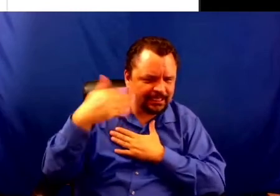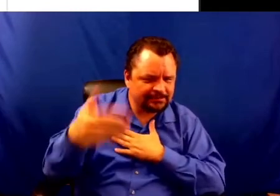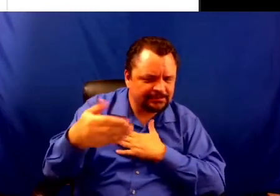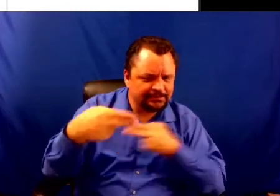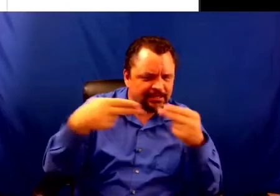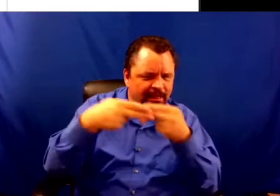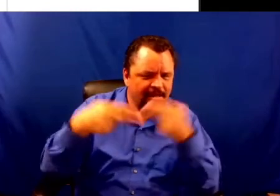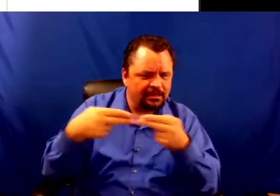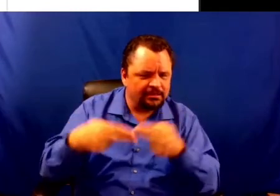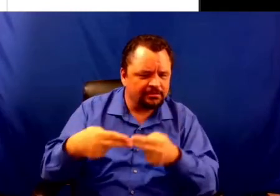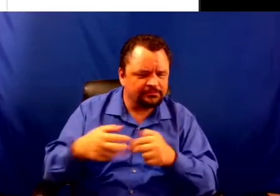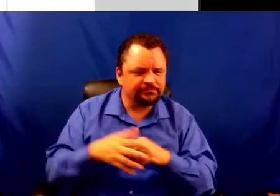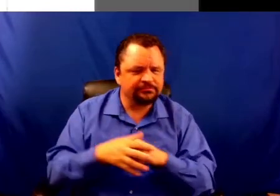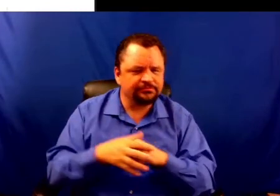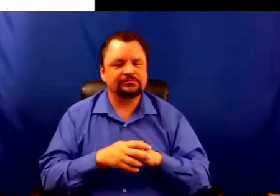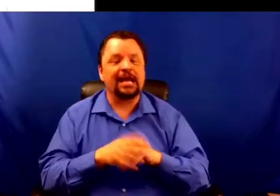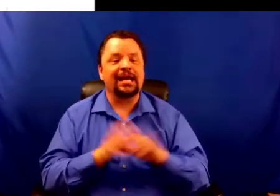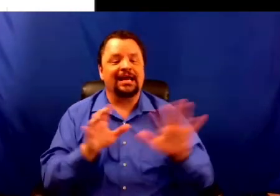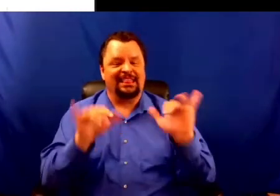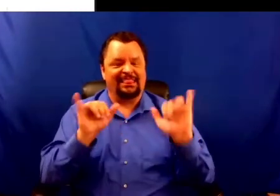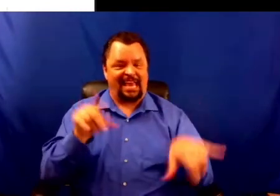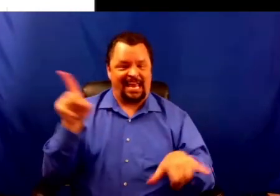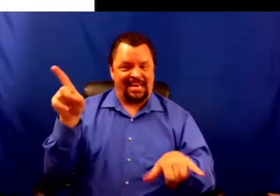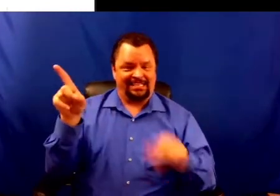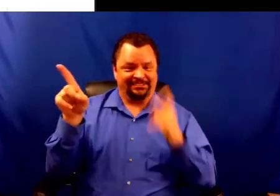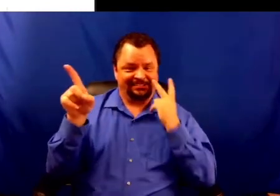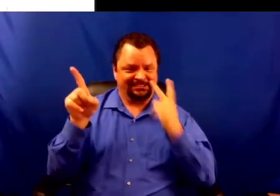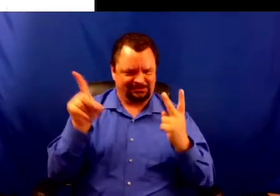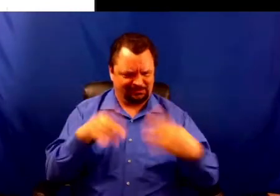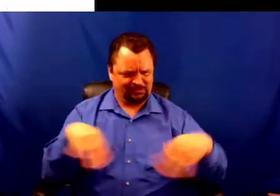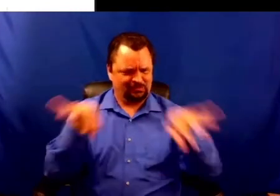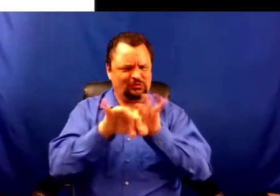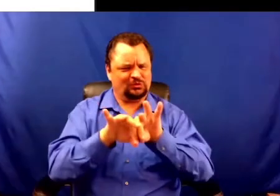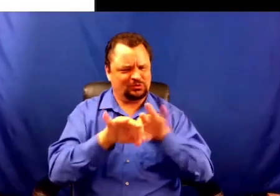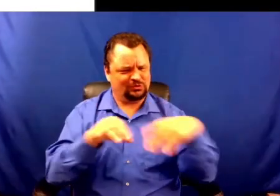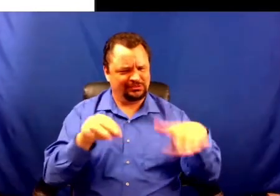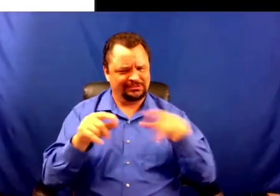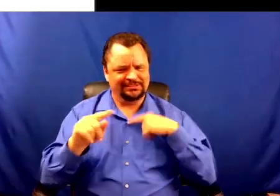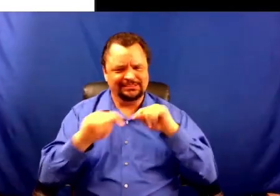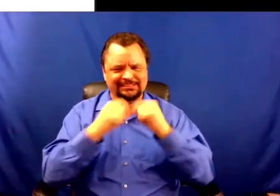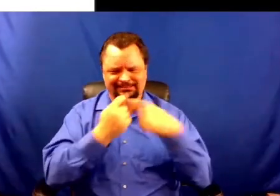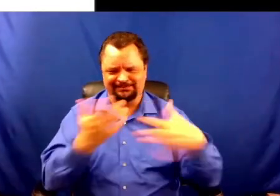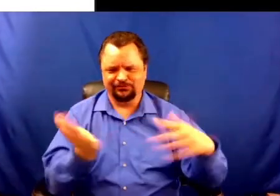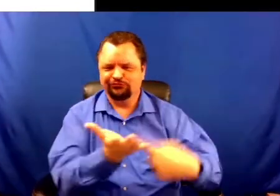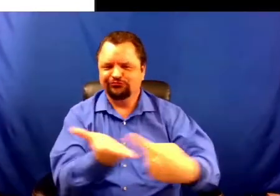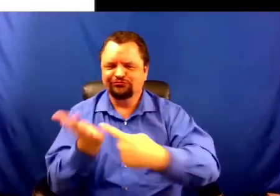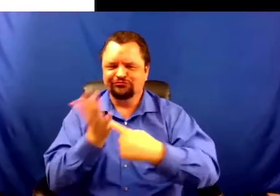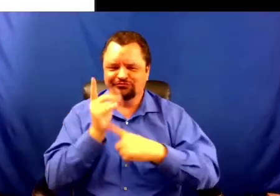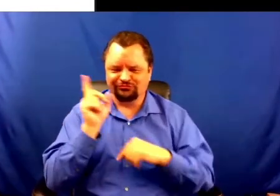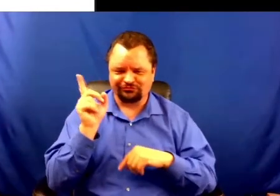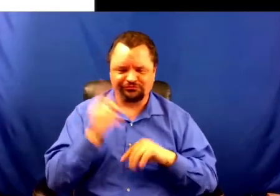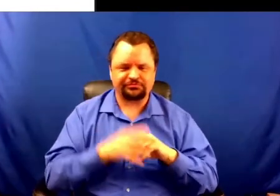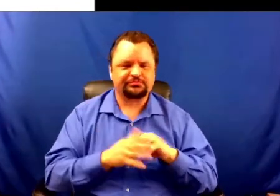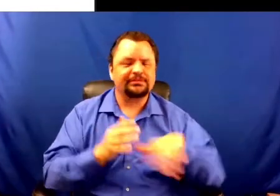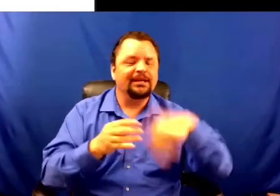So this is the critical needs support I was just speaking of. So next slide.